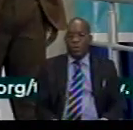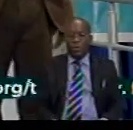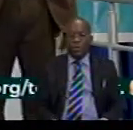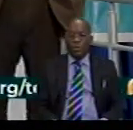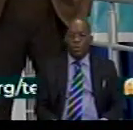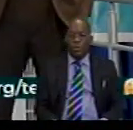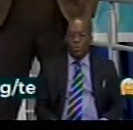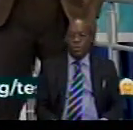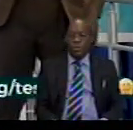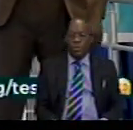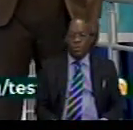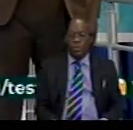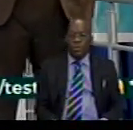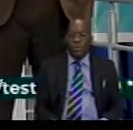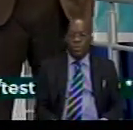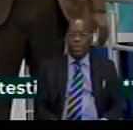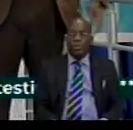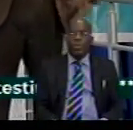He's touching